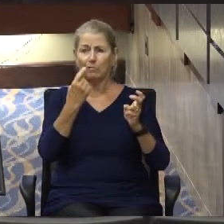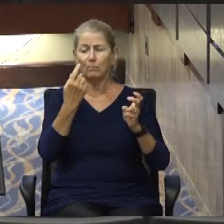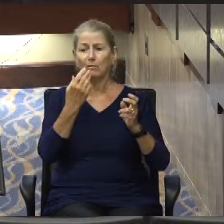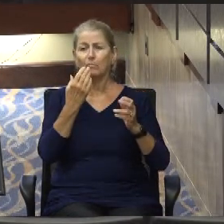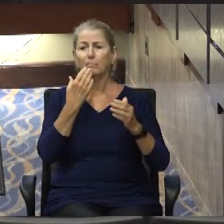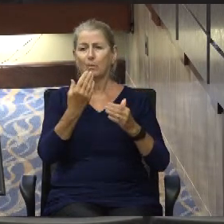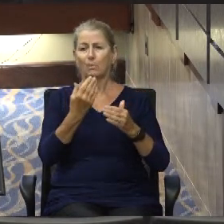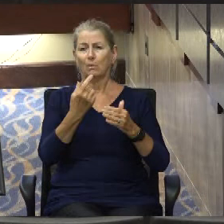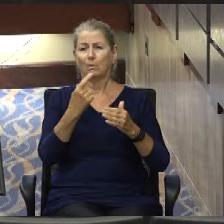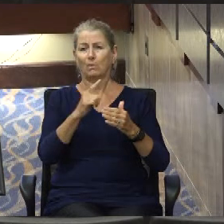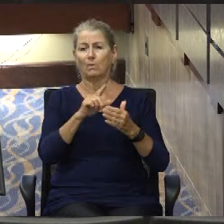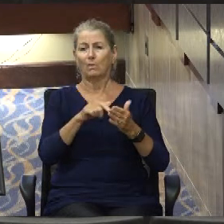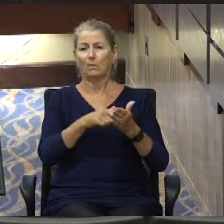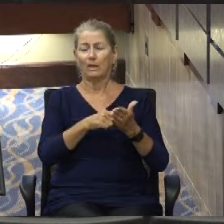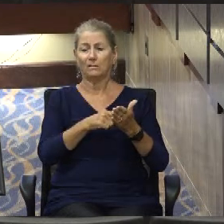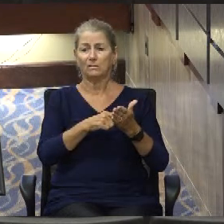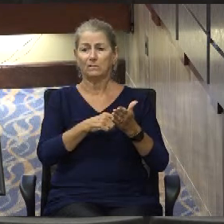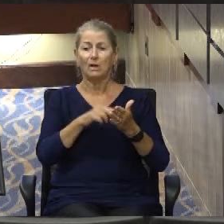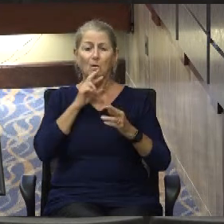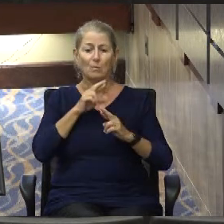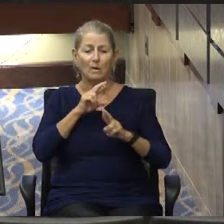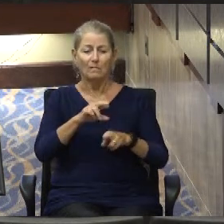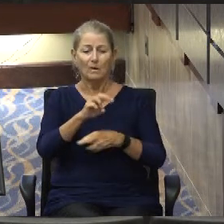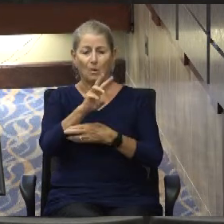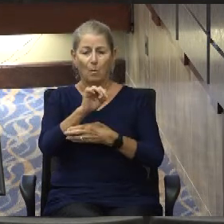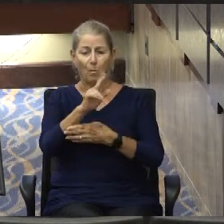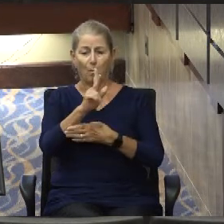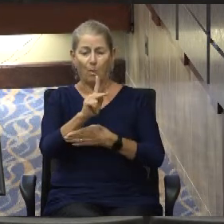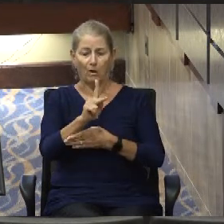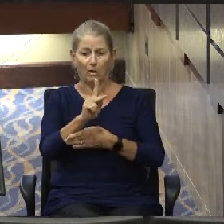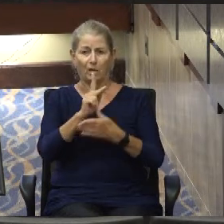The Riverwalk project is,